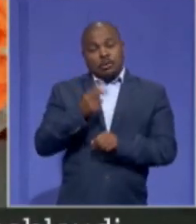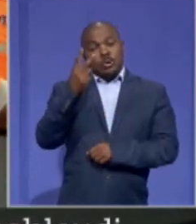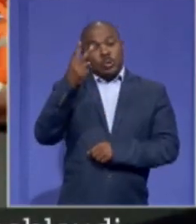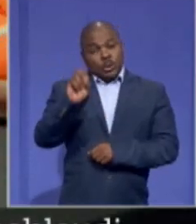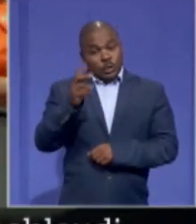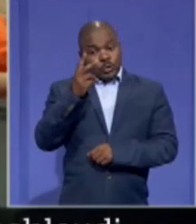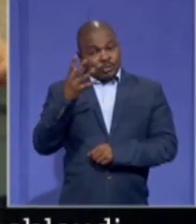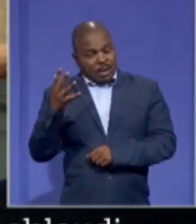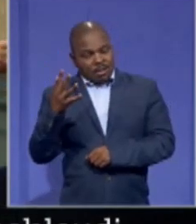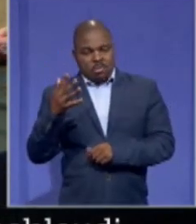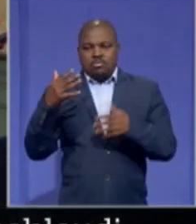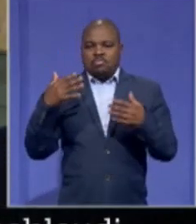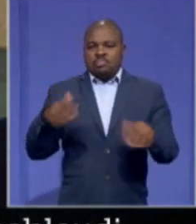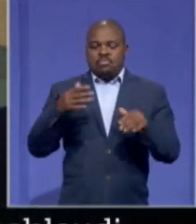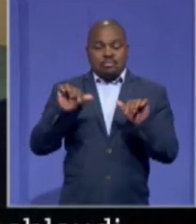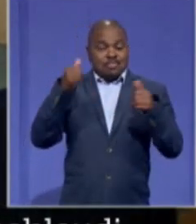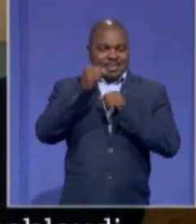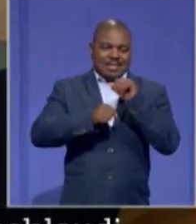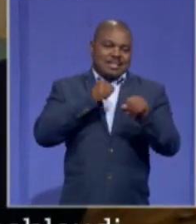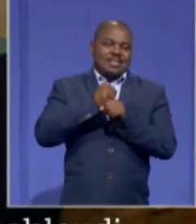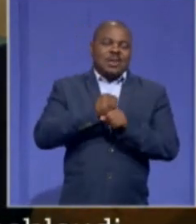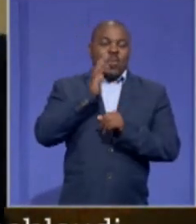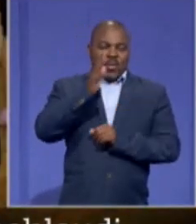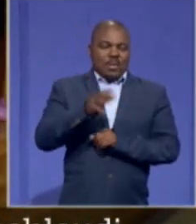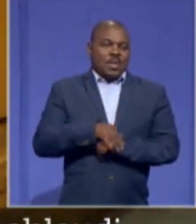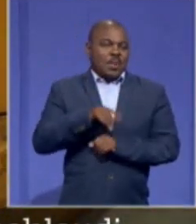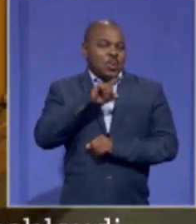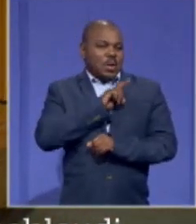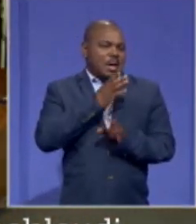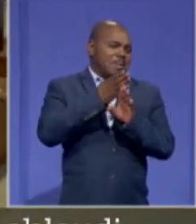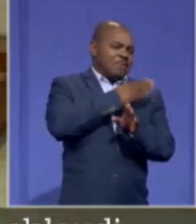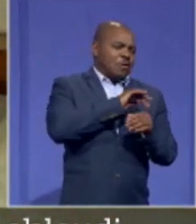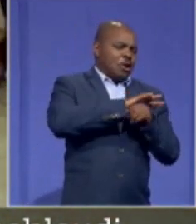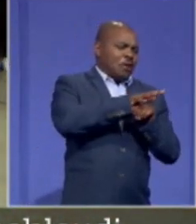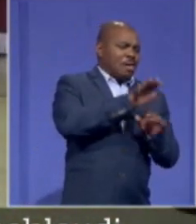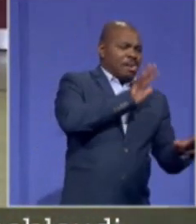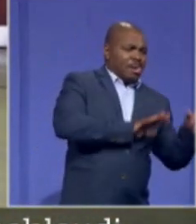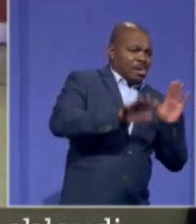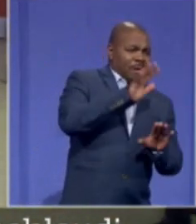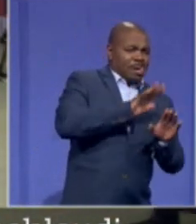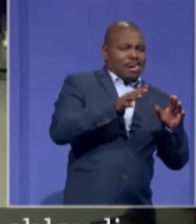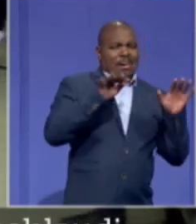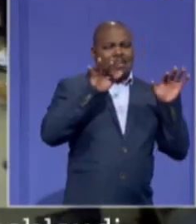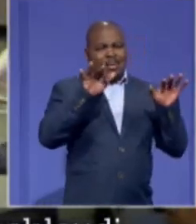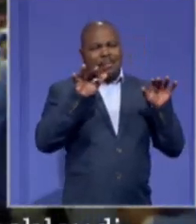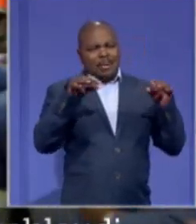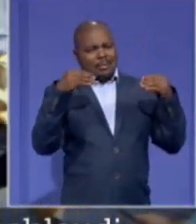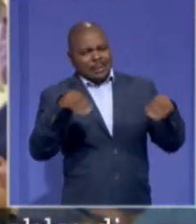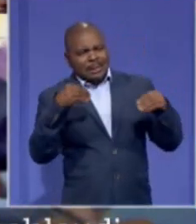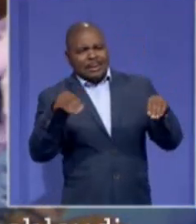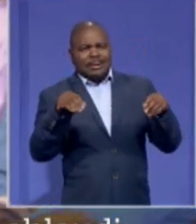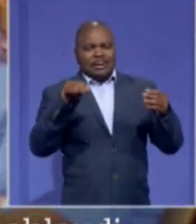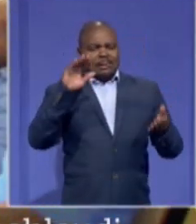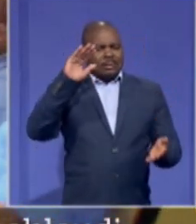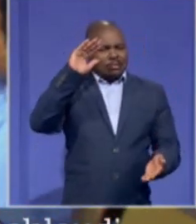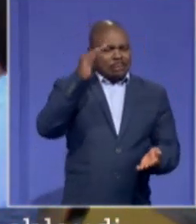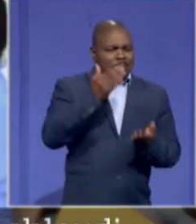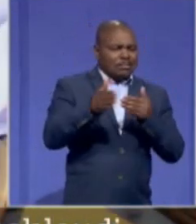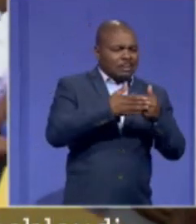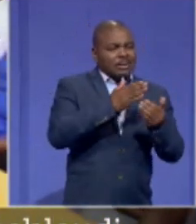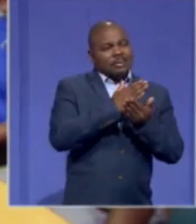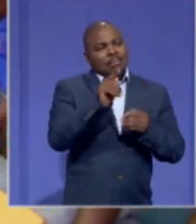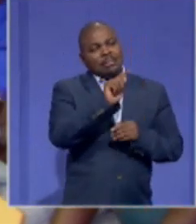o kgatlhisang mo lephateng la bojanala morago ga leroborobo la COVID-19 leo le bakileng gore dikgwebo di le dintsi di